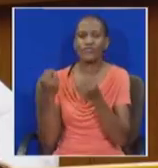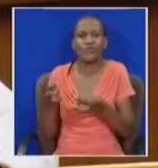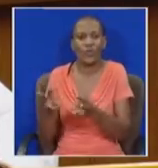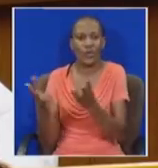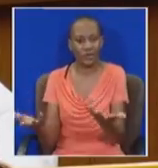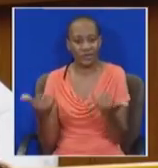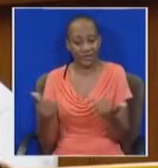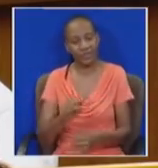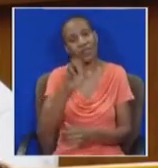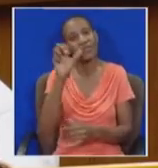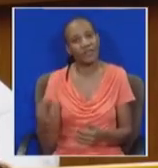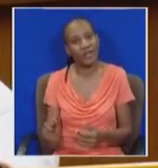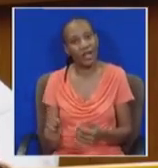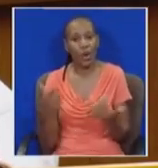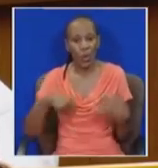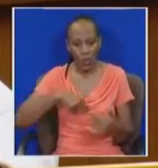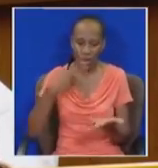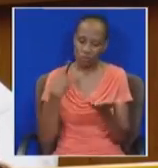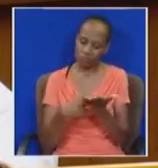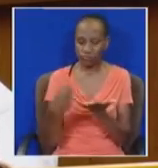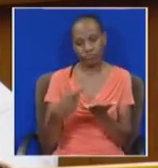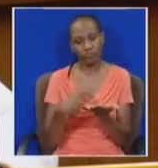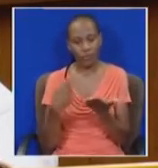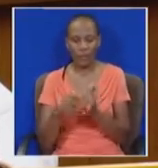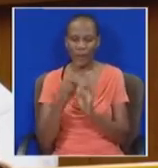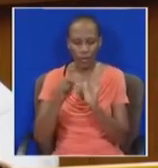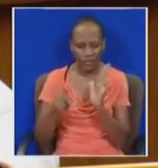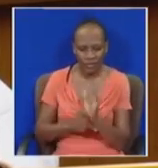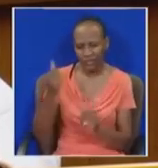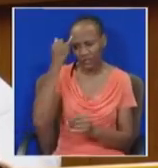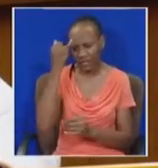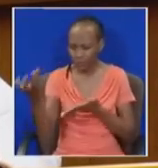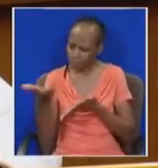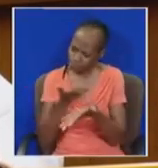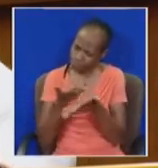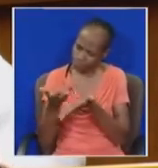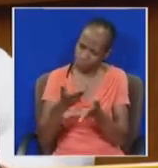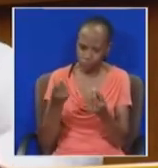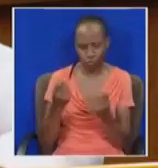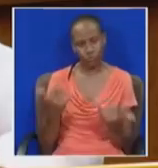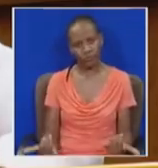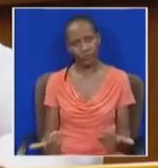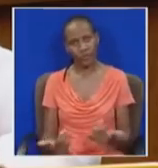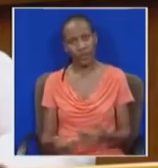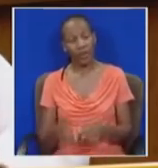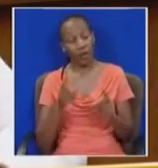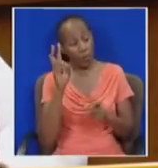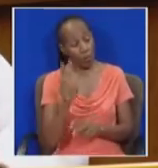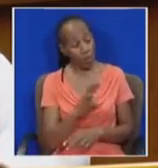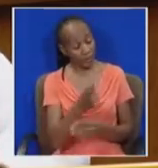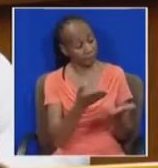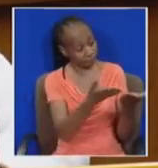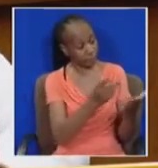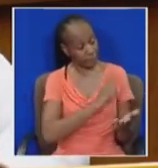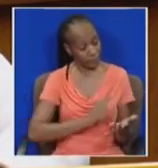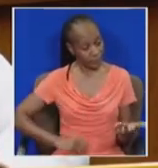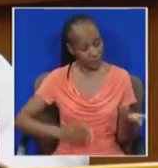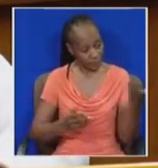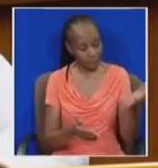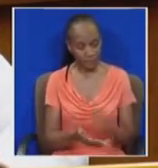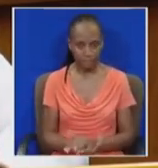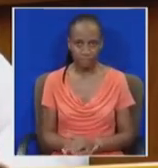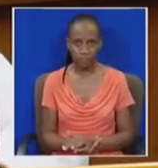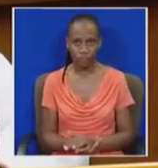about the debate of policies in the marketplace of ideas. And as a final plea and warning, Mr. President, do not let